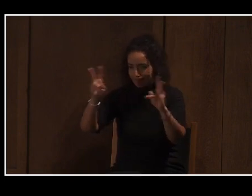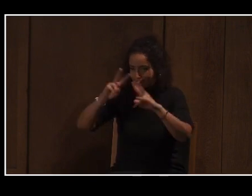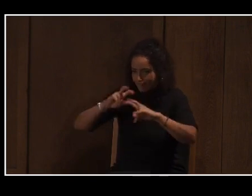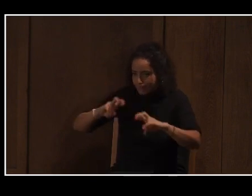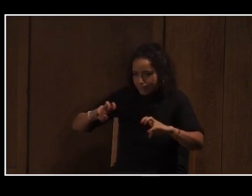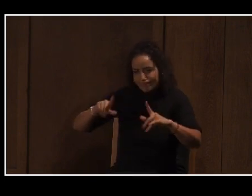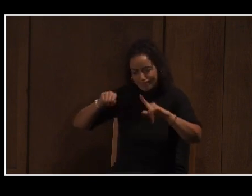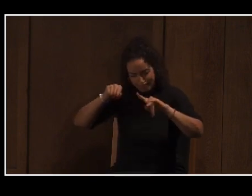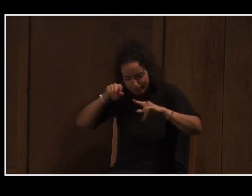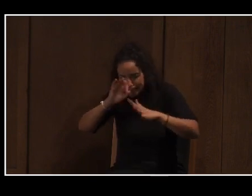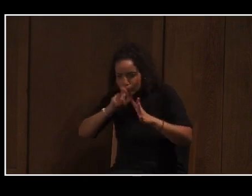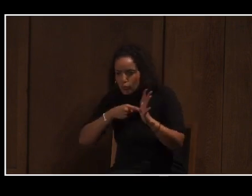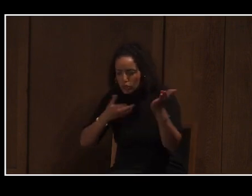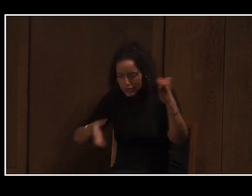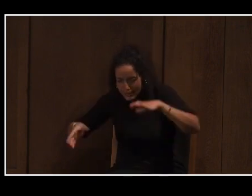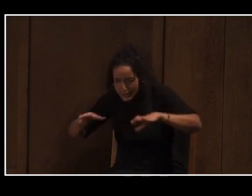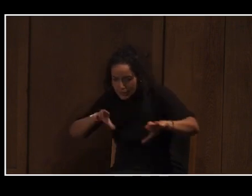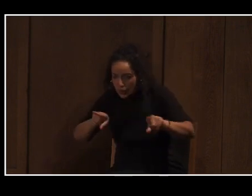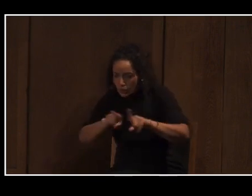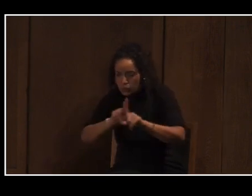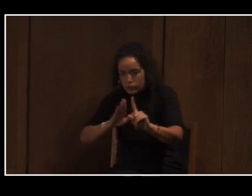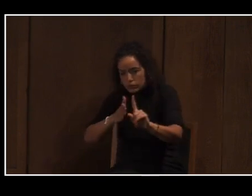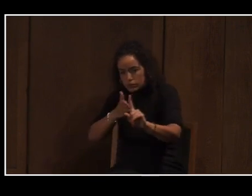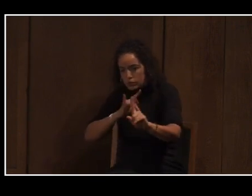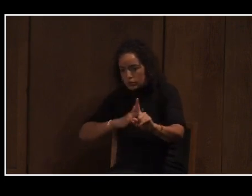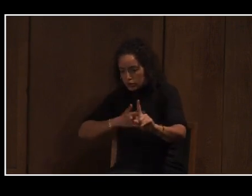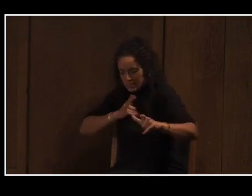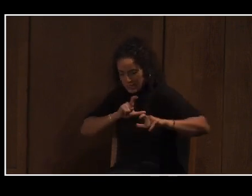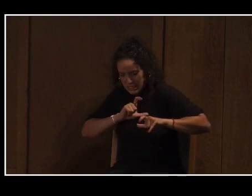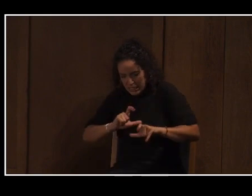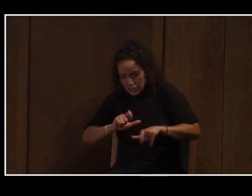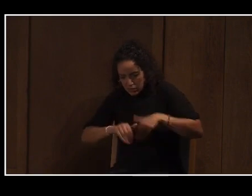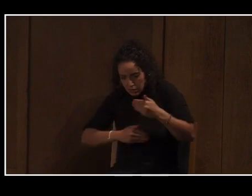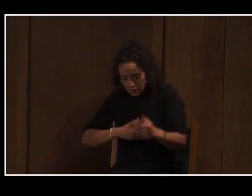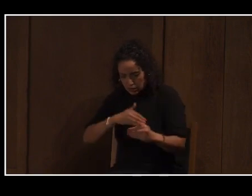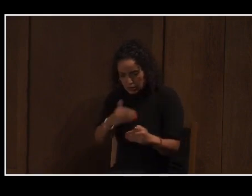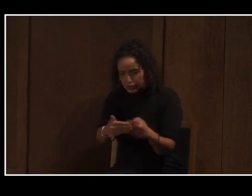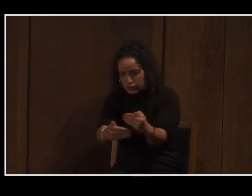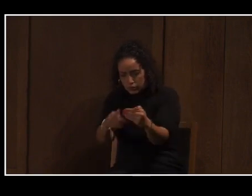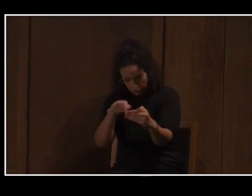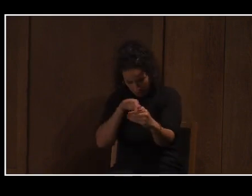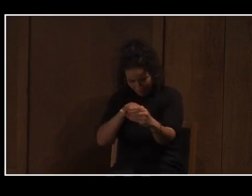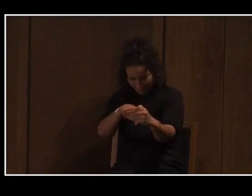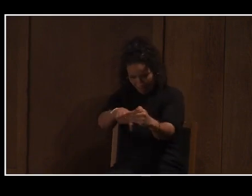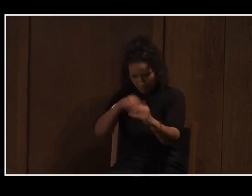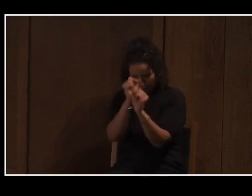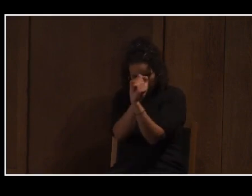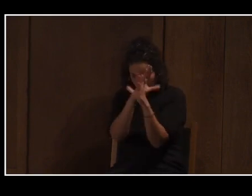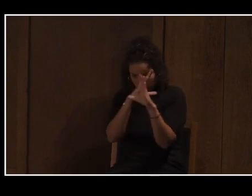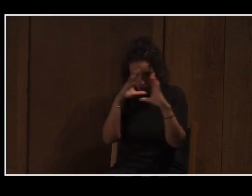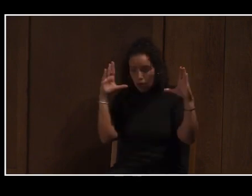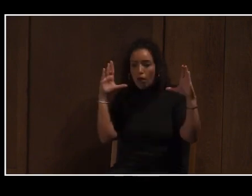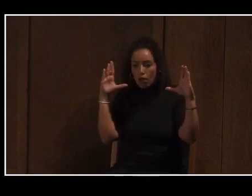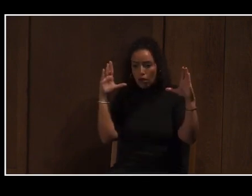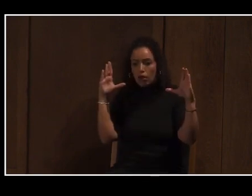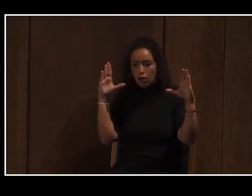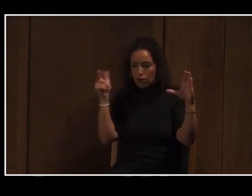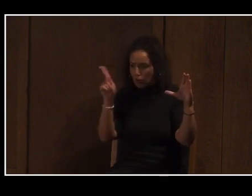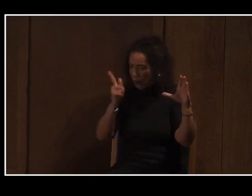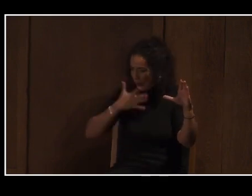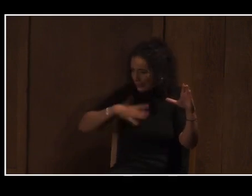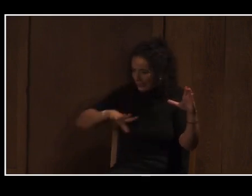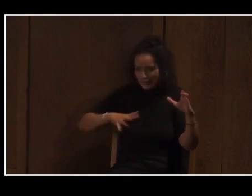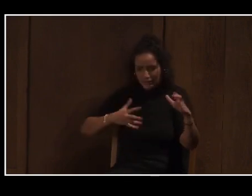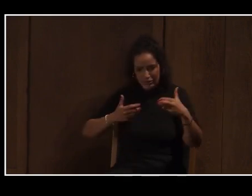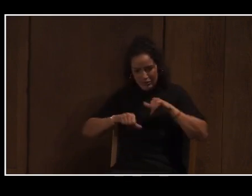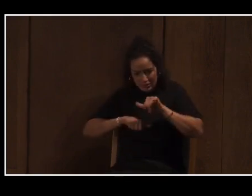idea that it's also about survival, the imagination of survival, the imagination of, you know, of the mechanisms of survival, what are